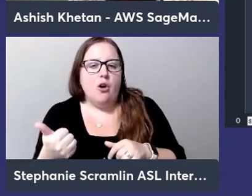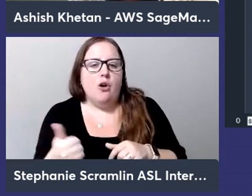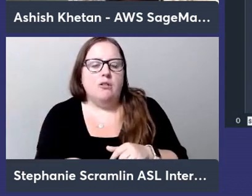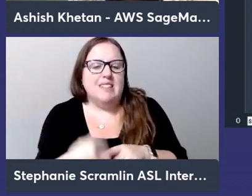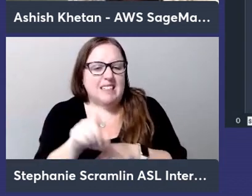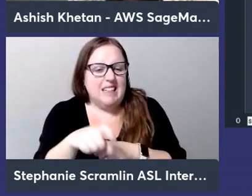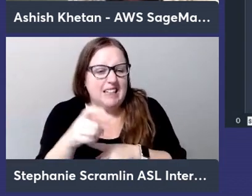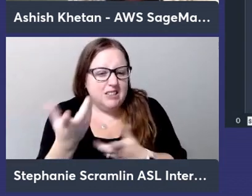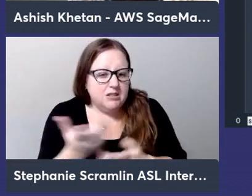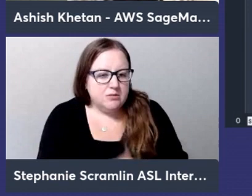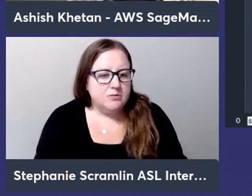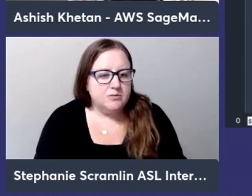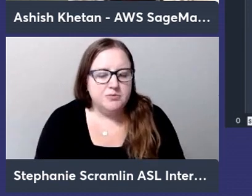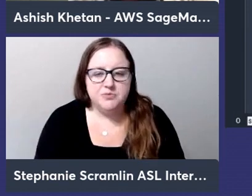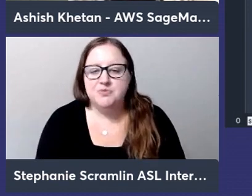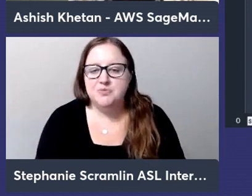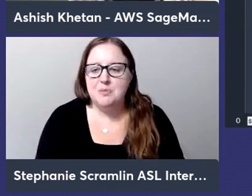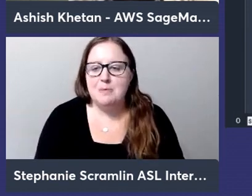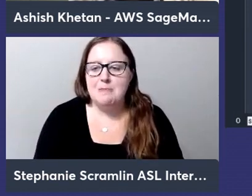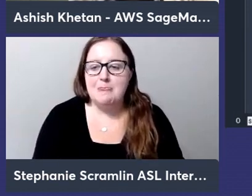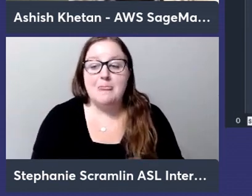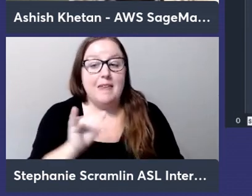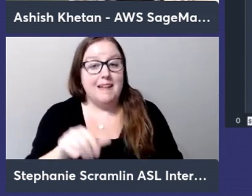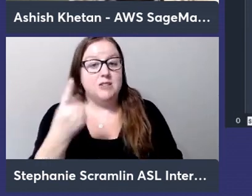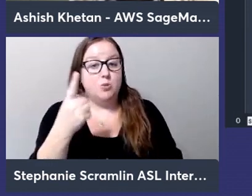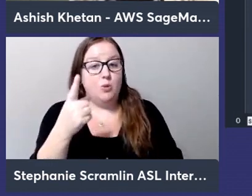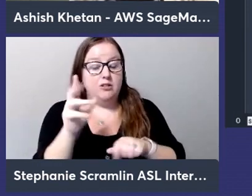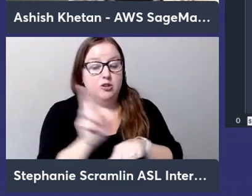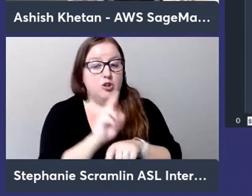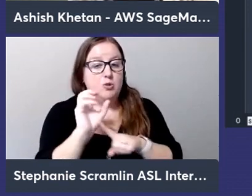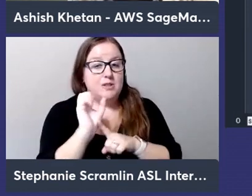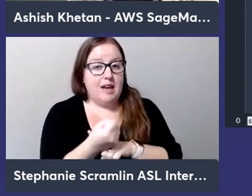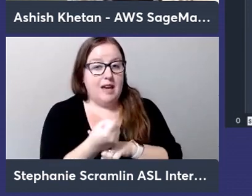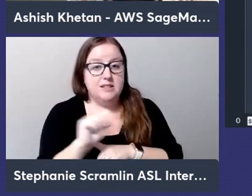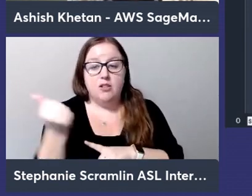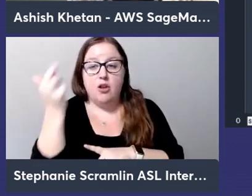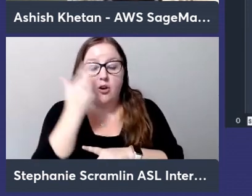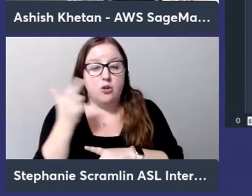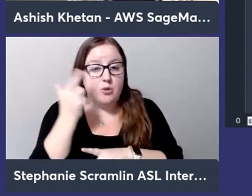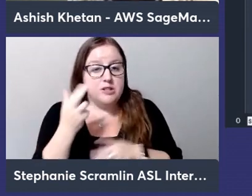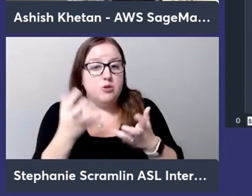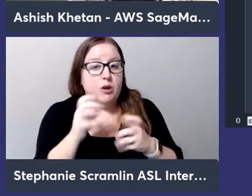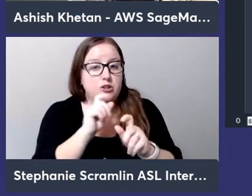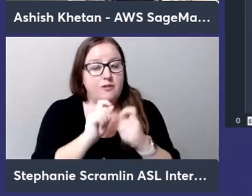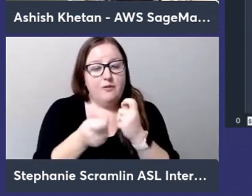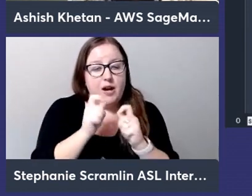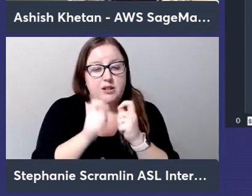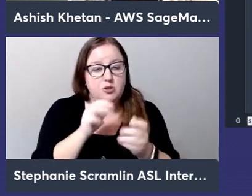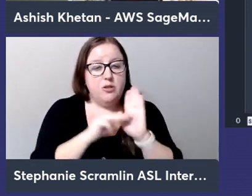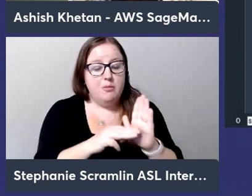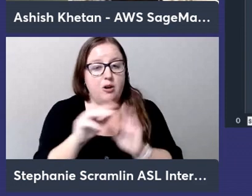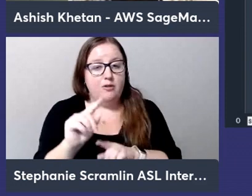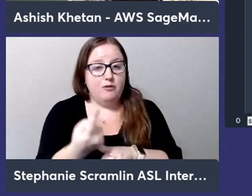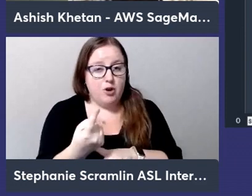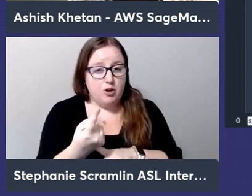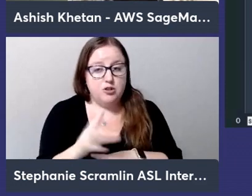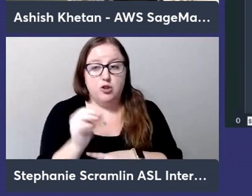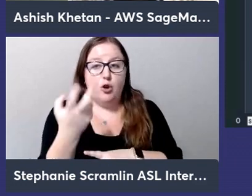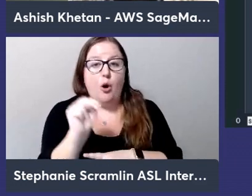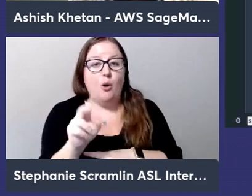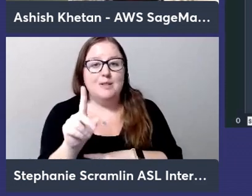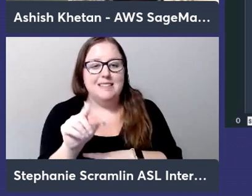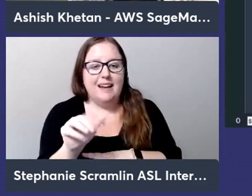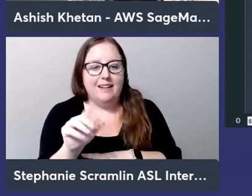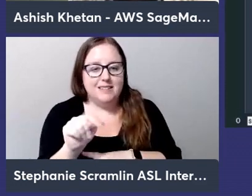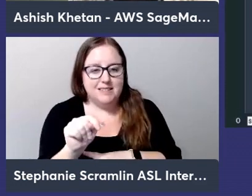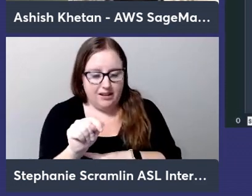whatnot. That's one use case. The other is that you want to actually fine tune the model first on your own data set. And